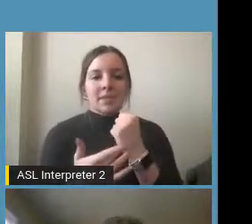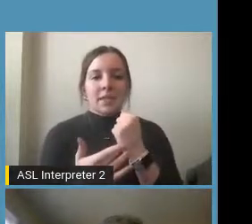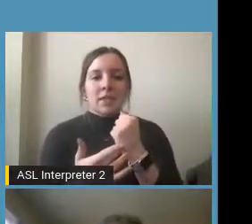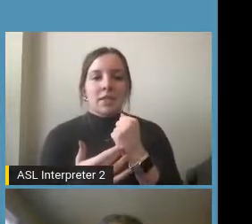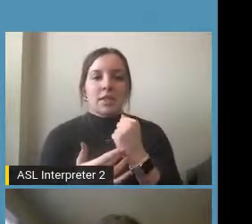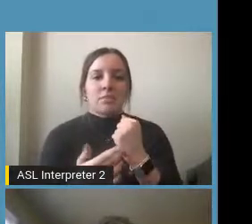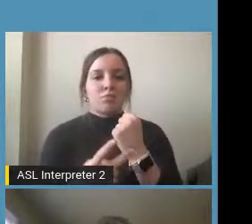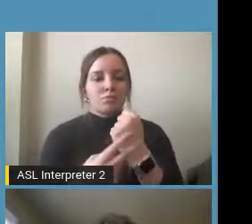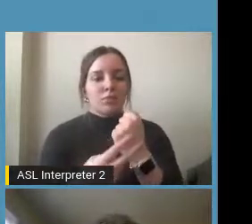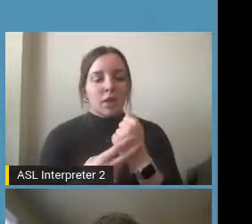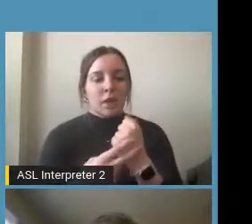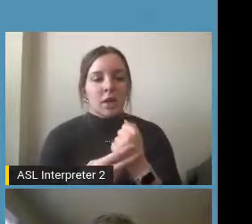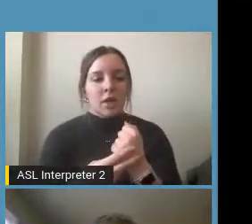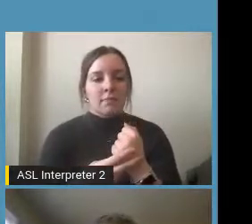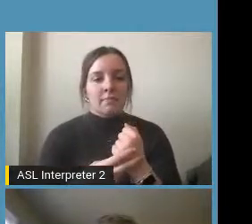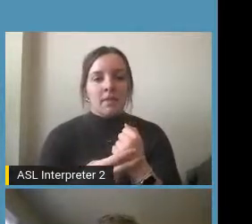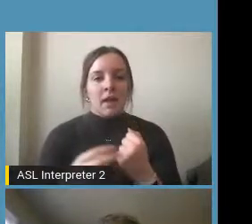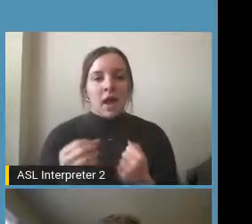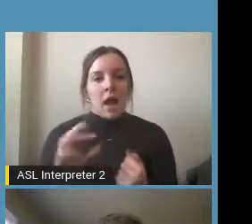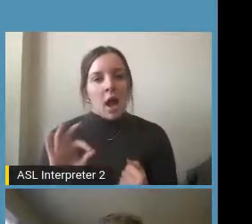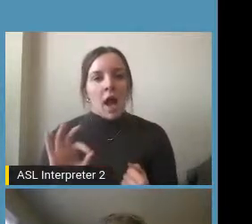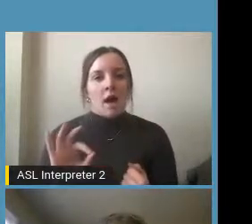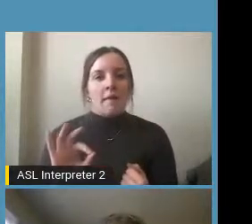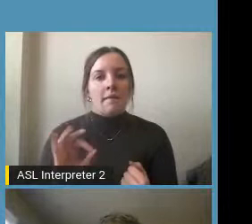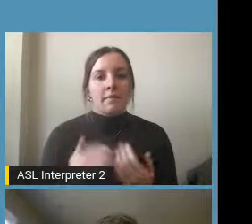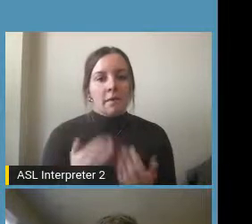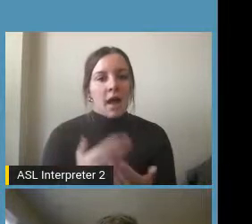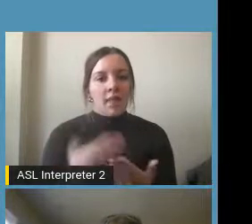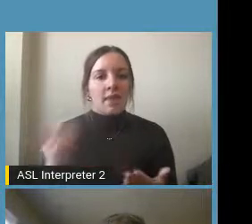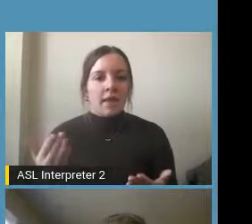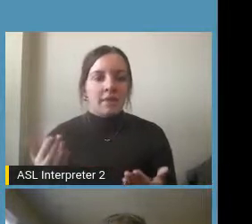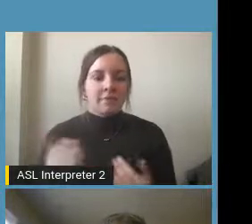What if something, if something's really important, what if something happens to it?